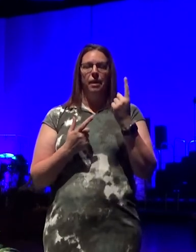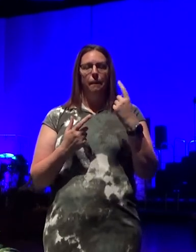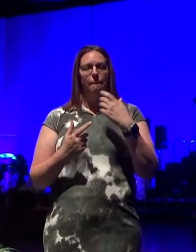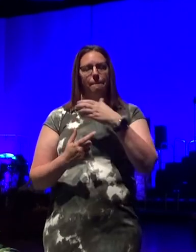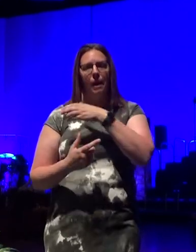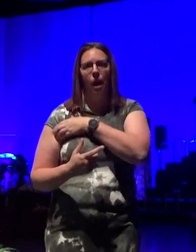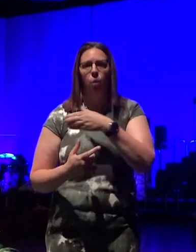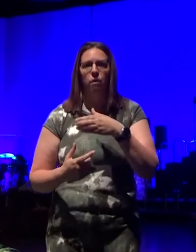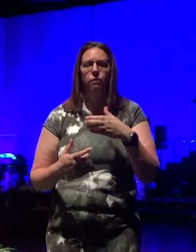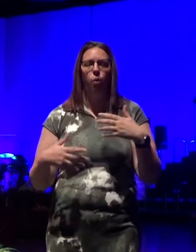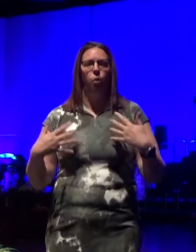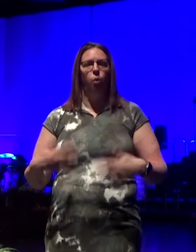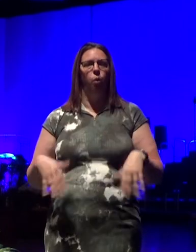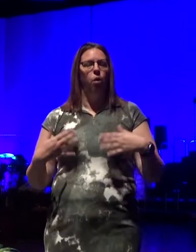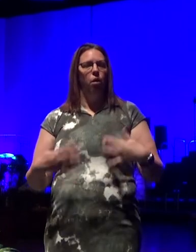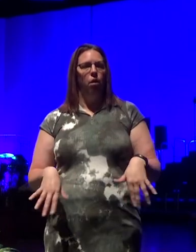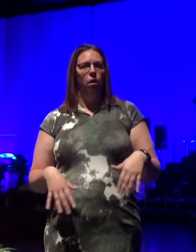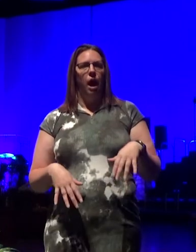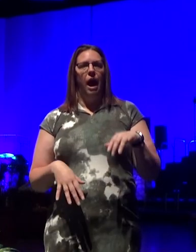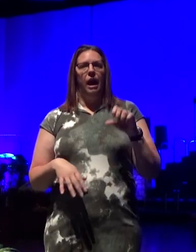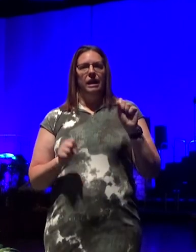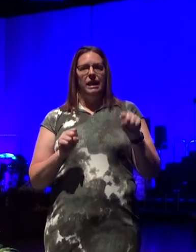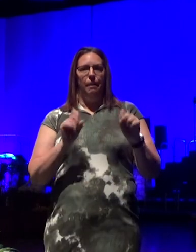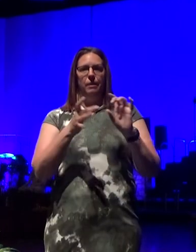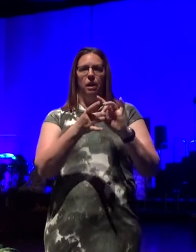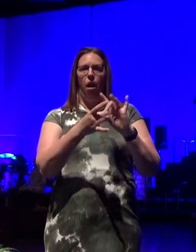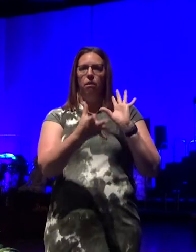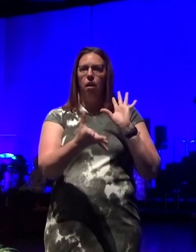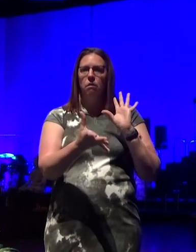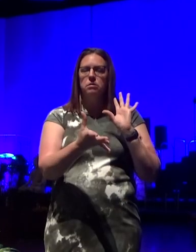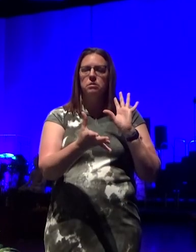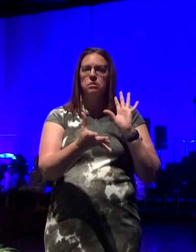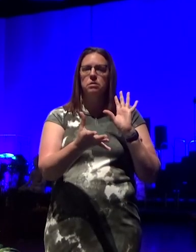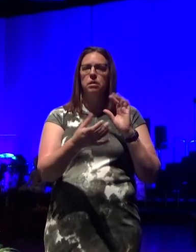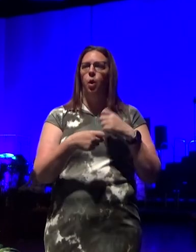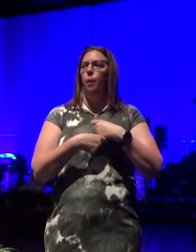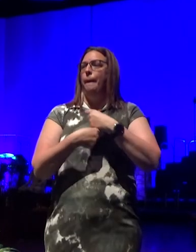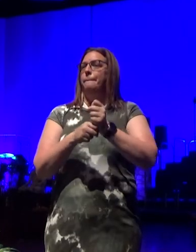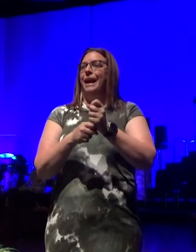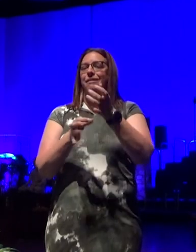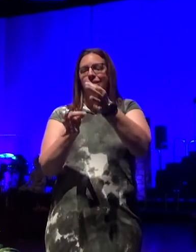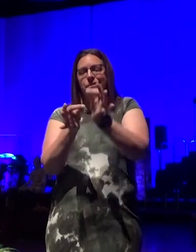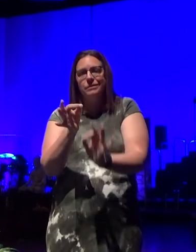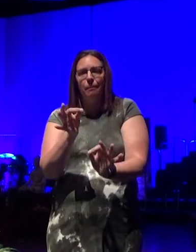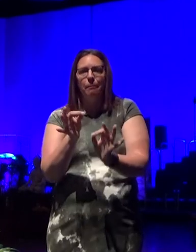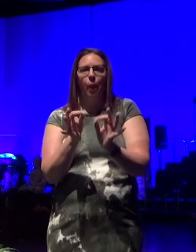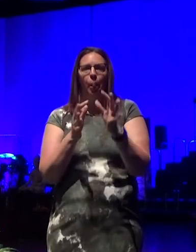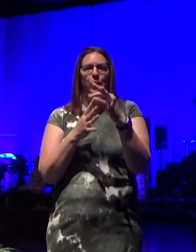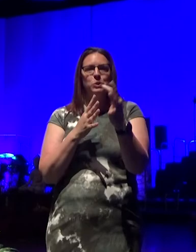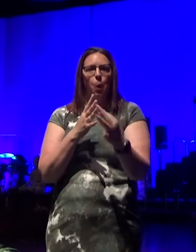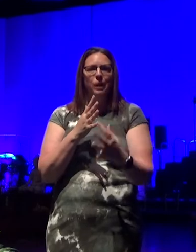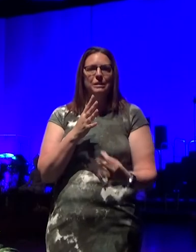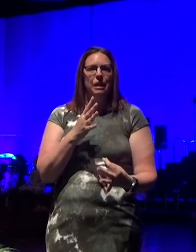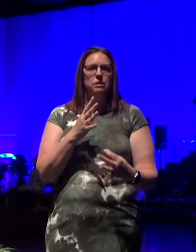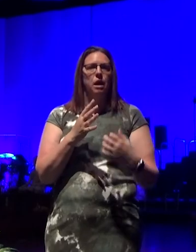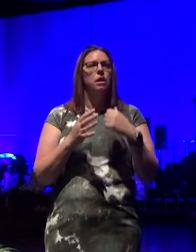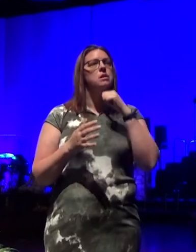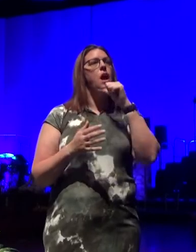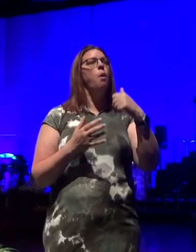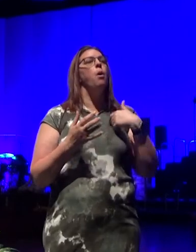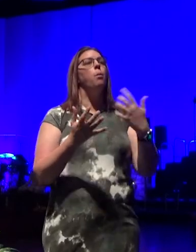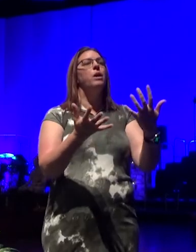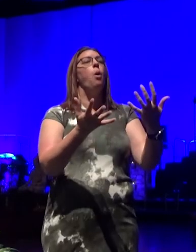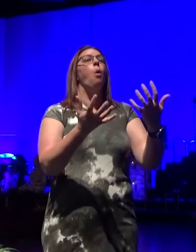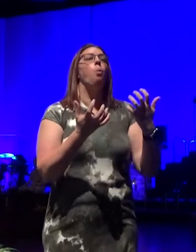begin to make the simple choices to choose not what we don't want any longer, but to step more powerfully into what we